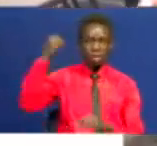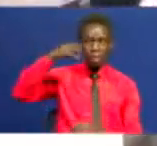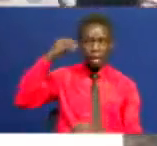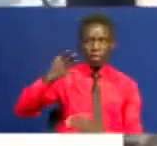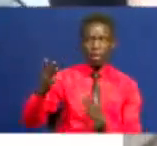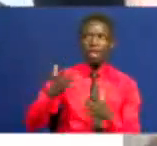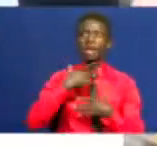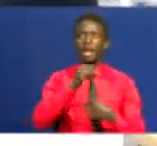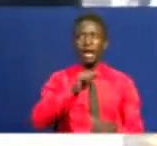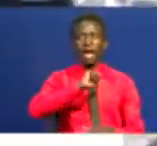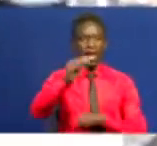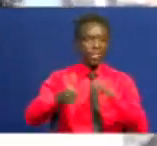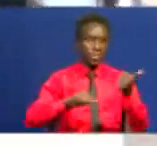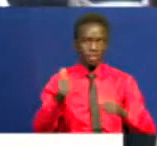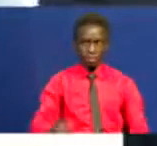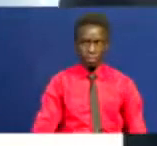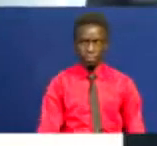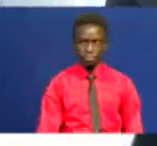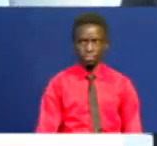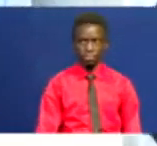other.